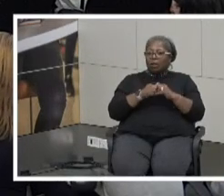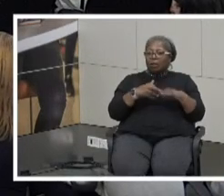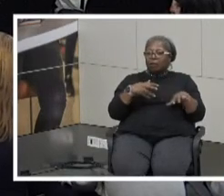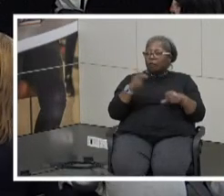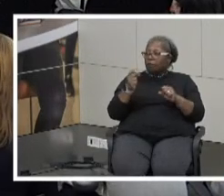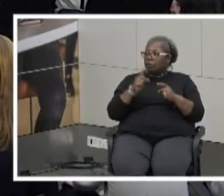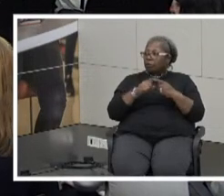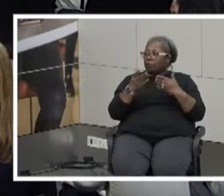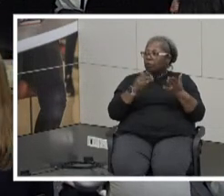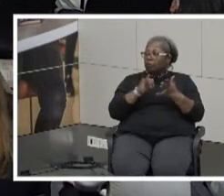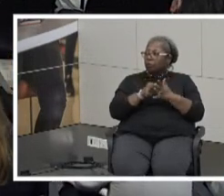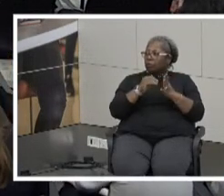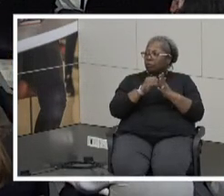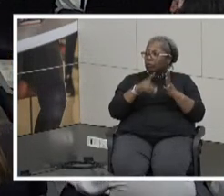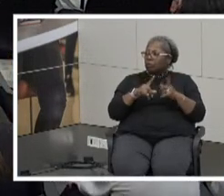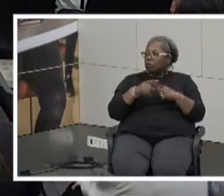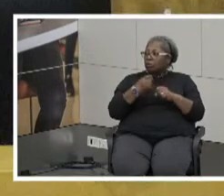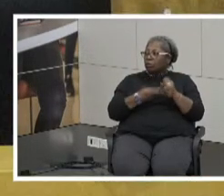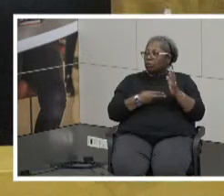before